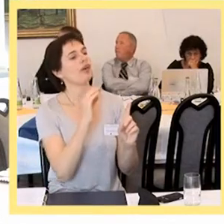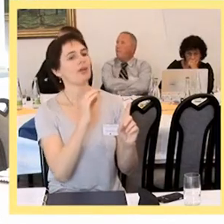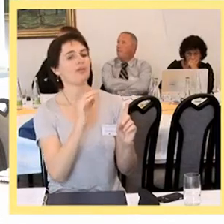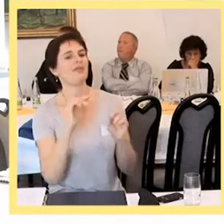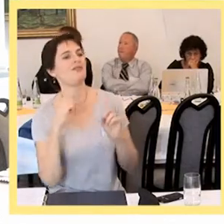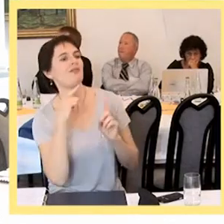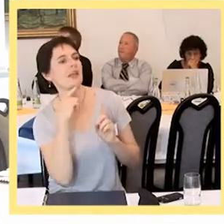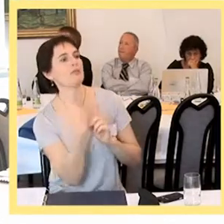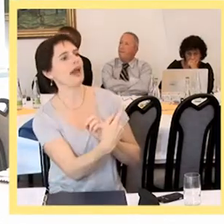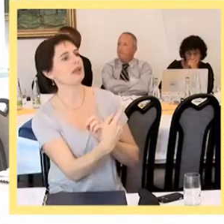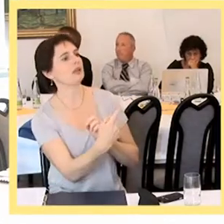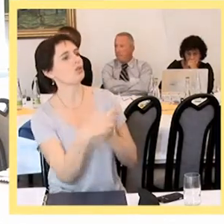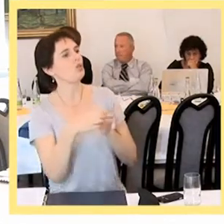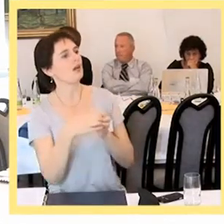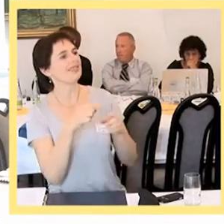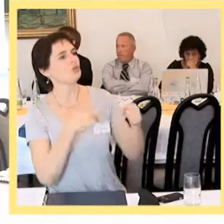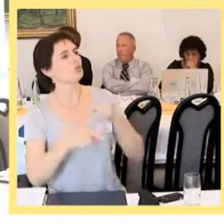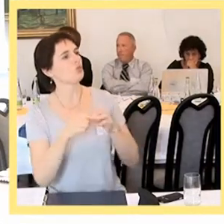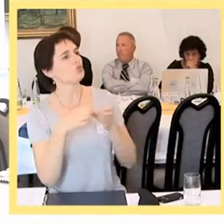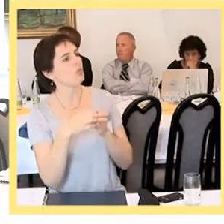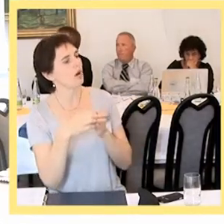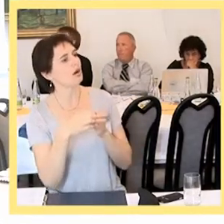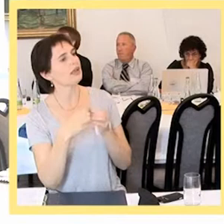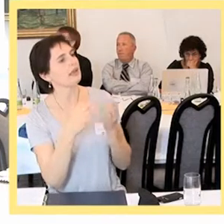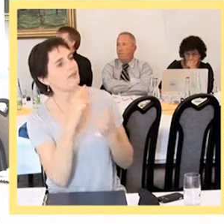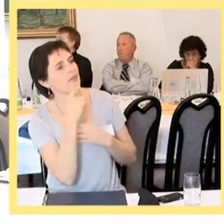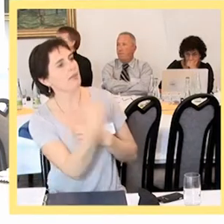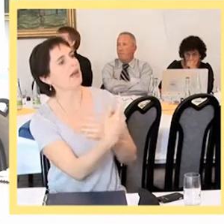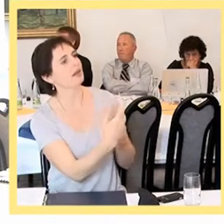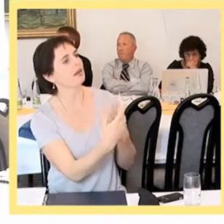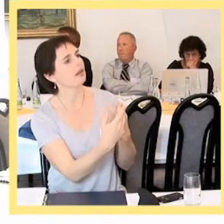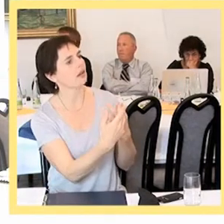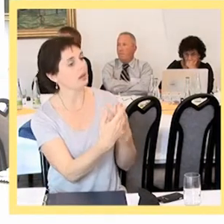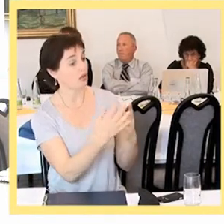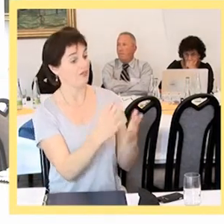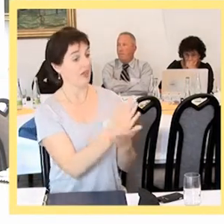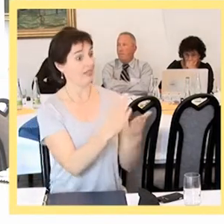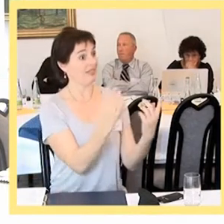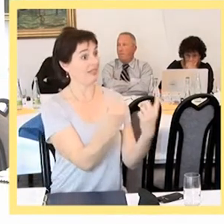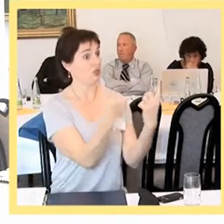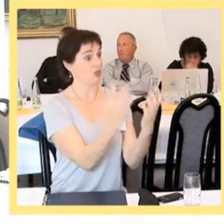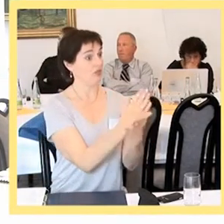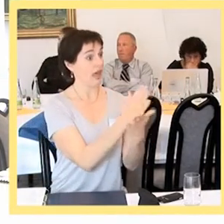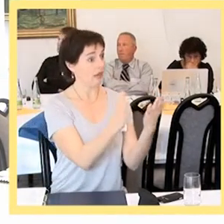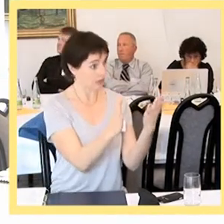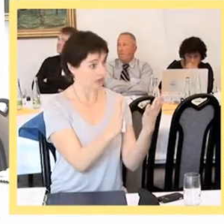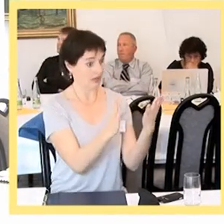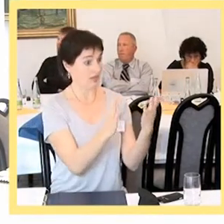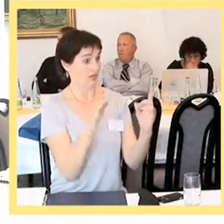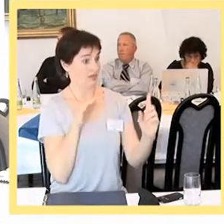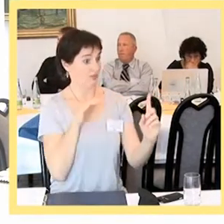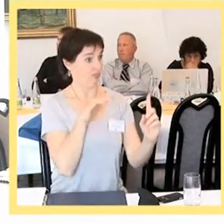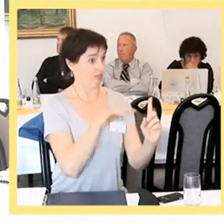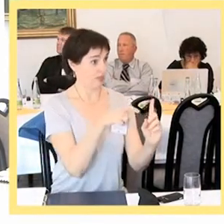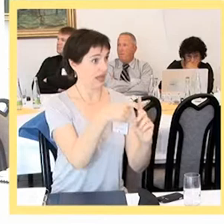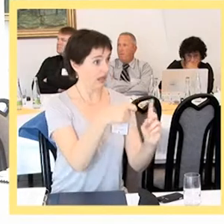end, and they had a discussion group, and they discussed openly what they felt and how they felt they were treated and what the problems were,